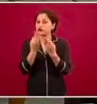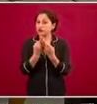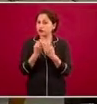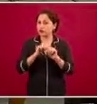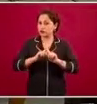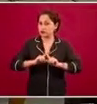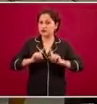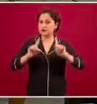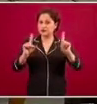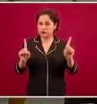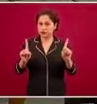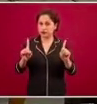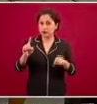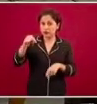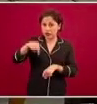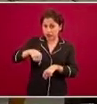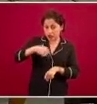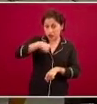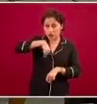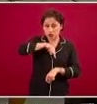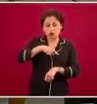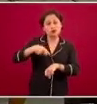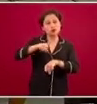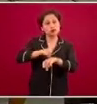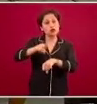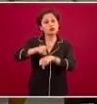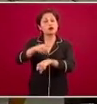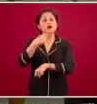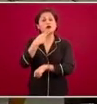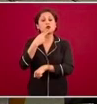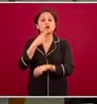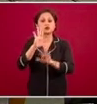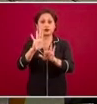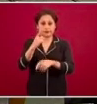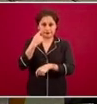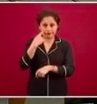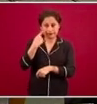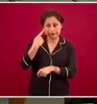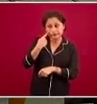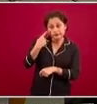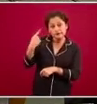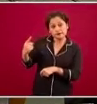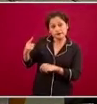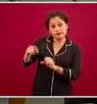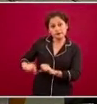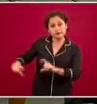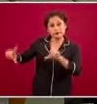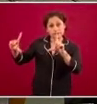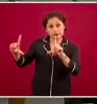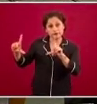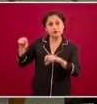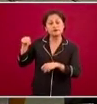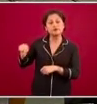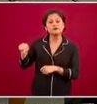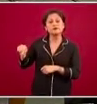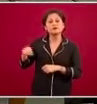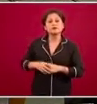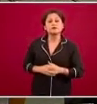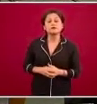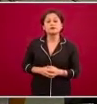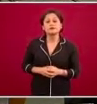and both ways are used daily on our analysis. This is the epidemical